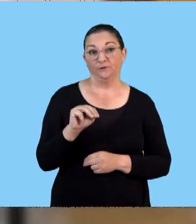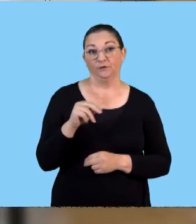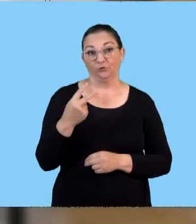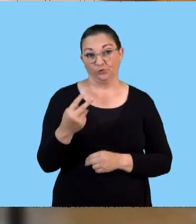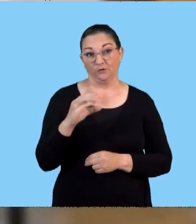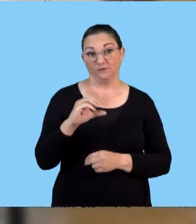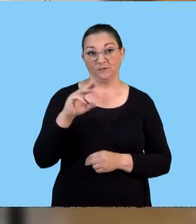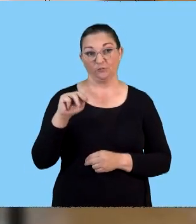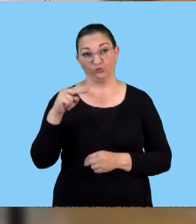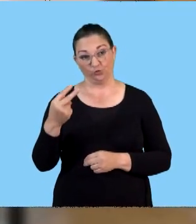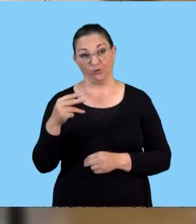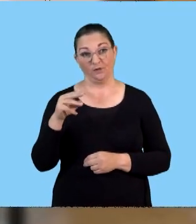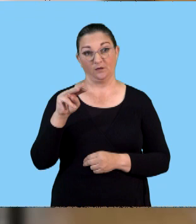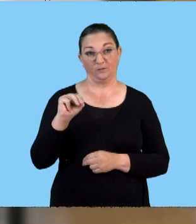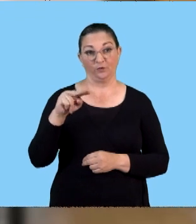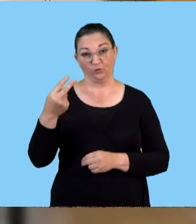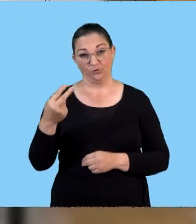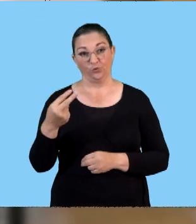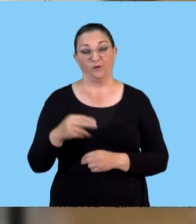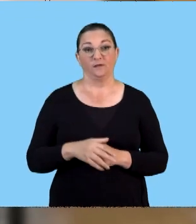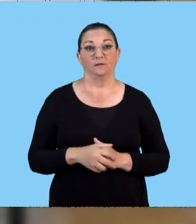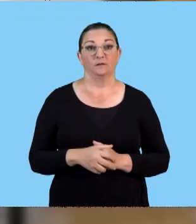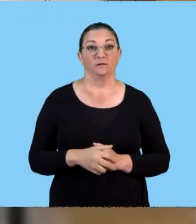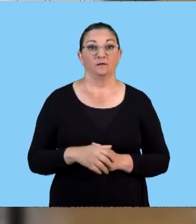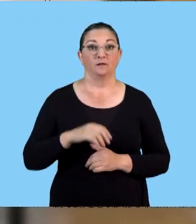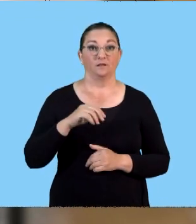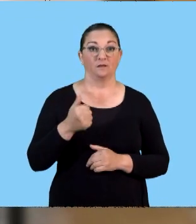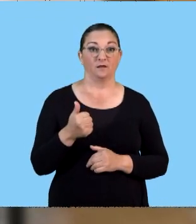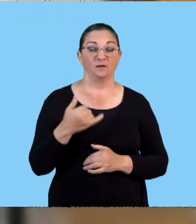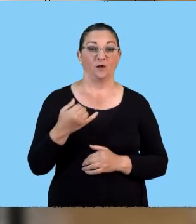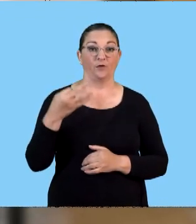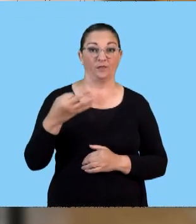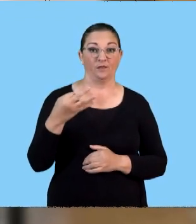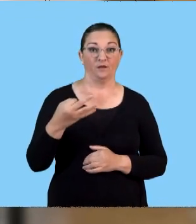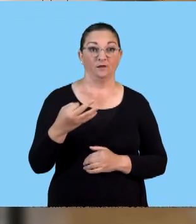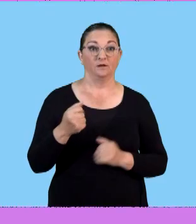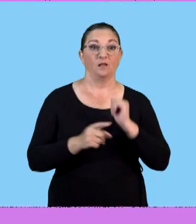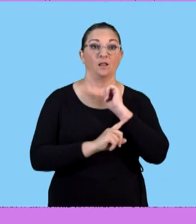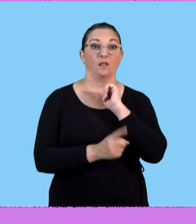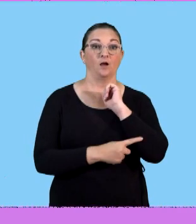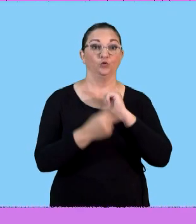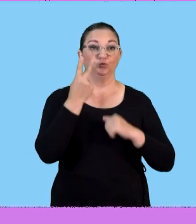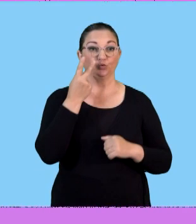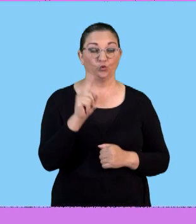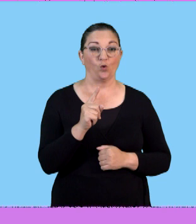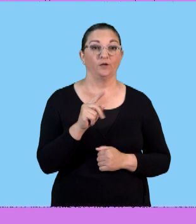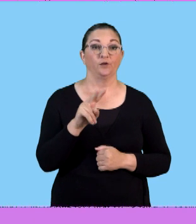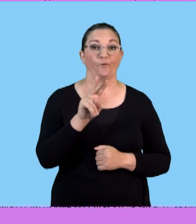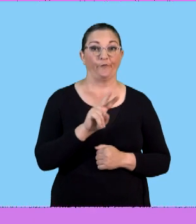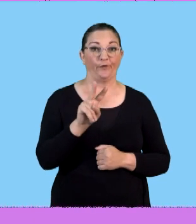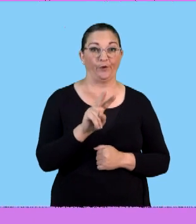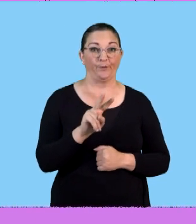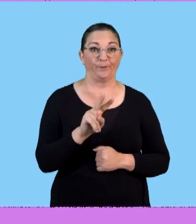squared, centimeters squared, meters, and so forth. Then, lastly, we'll be looking at